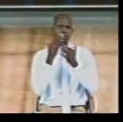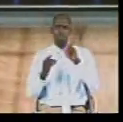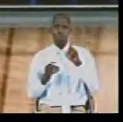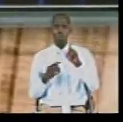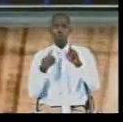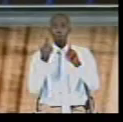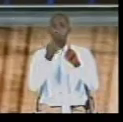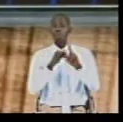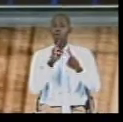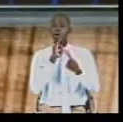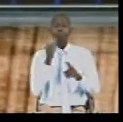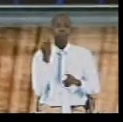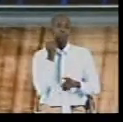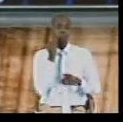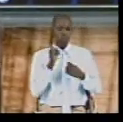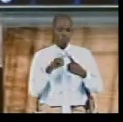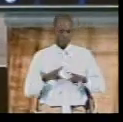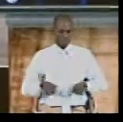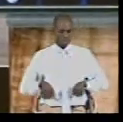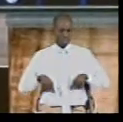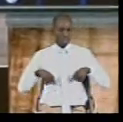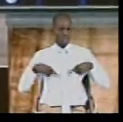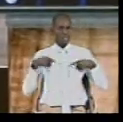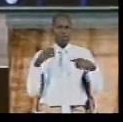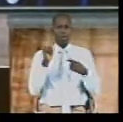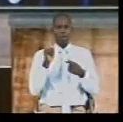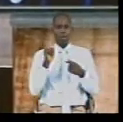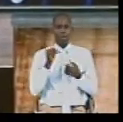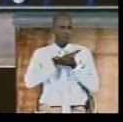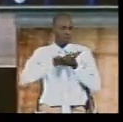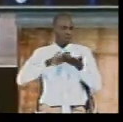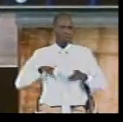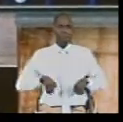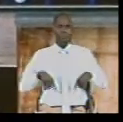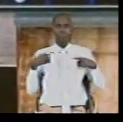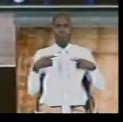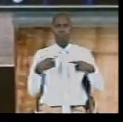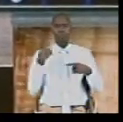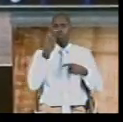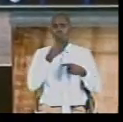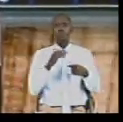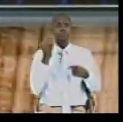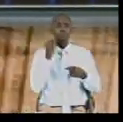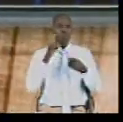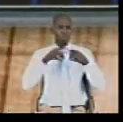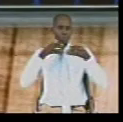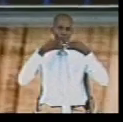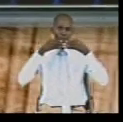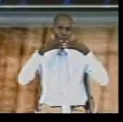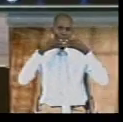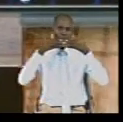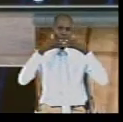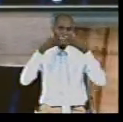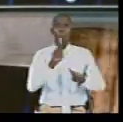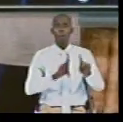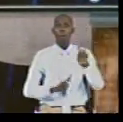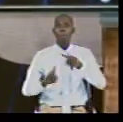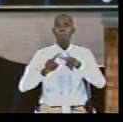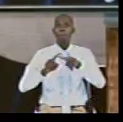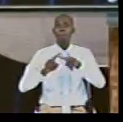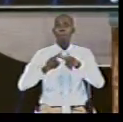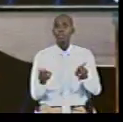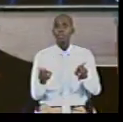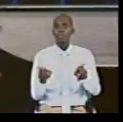a righteous life, who's supposed to lead the people, but has